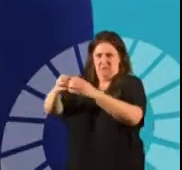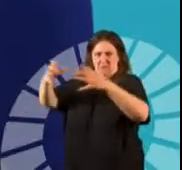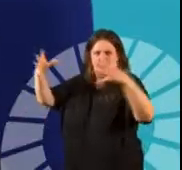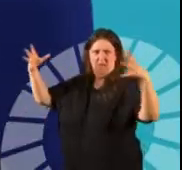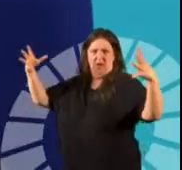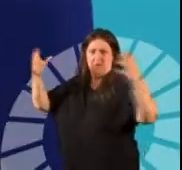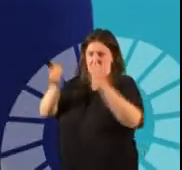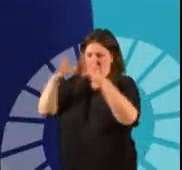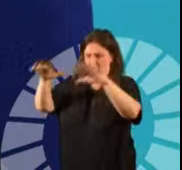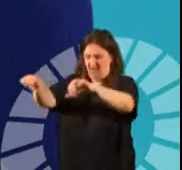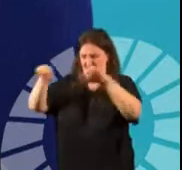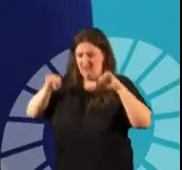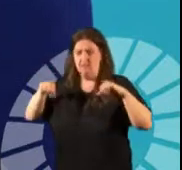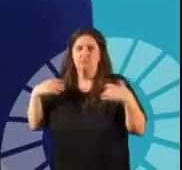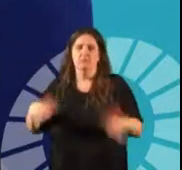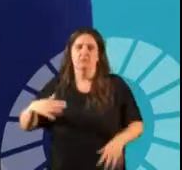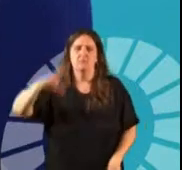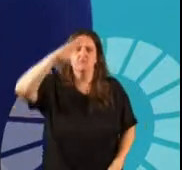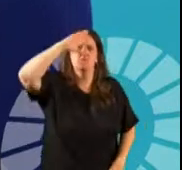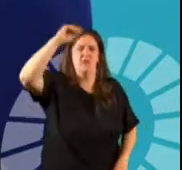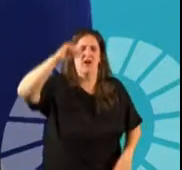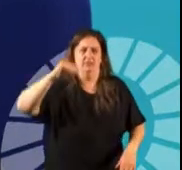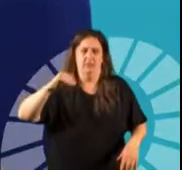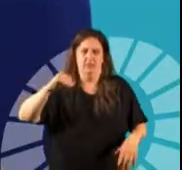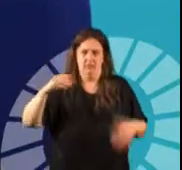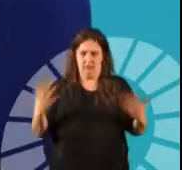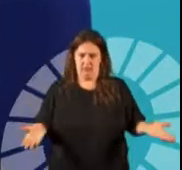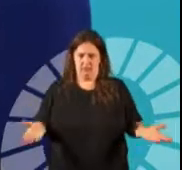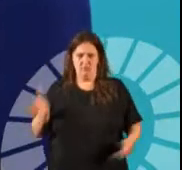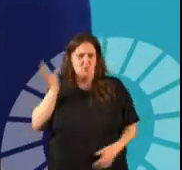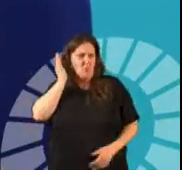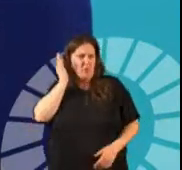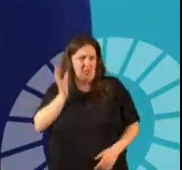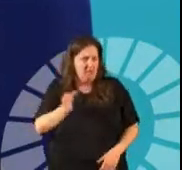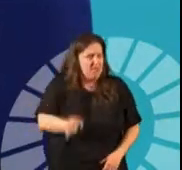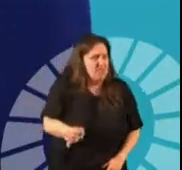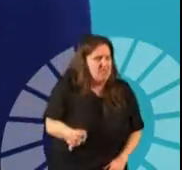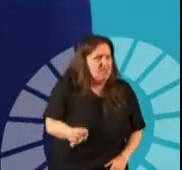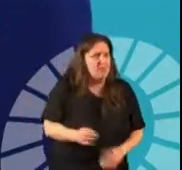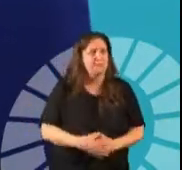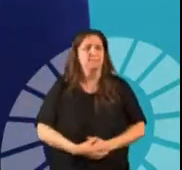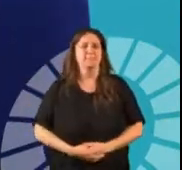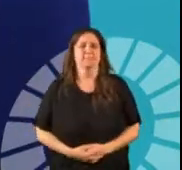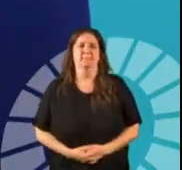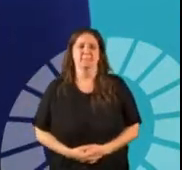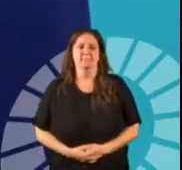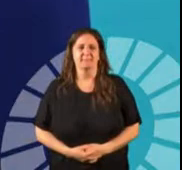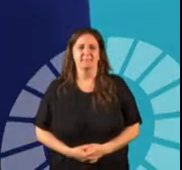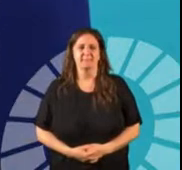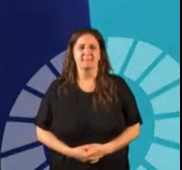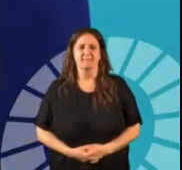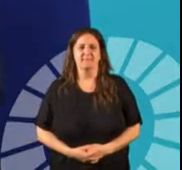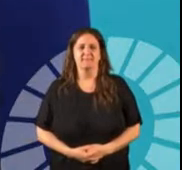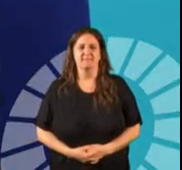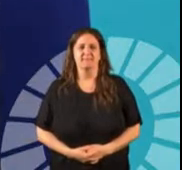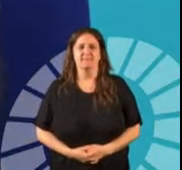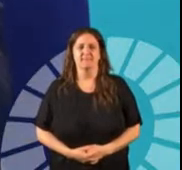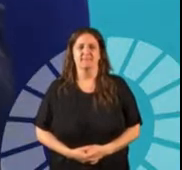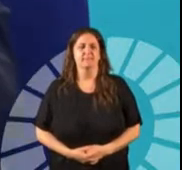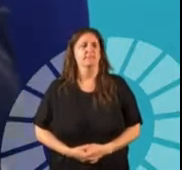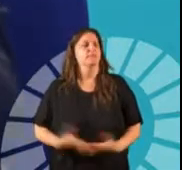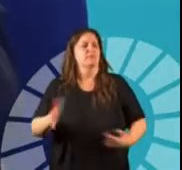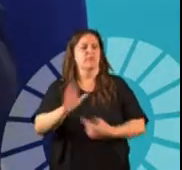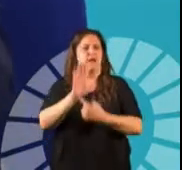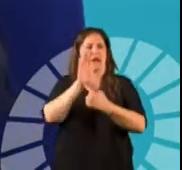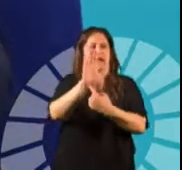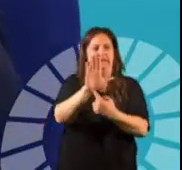in technological careers, we have a majority of men, and that has a huge impact. Misogyny is in Silicon Valley. It's in the